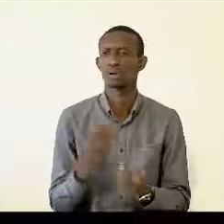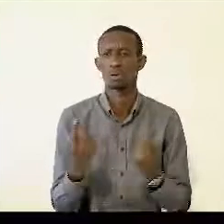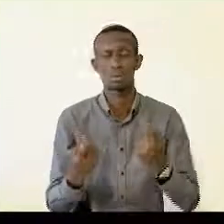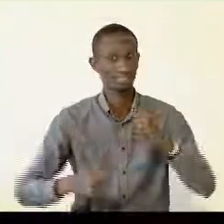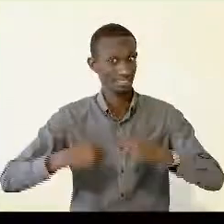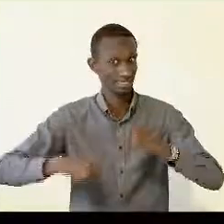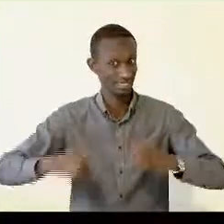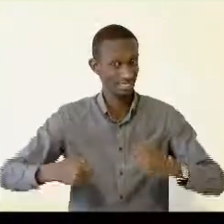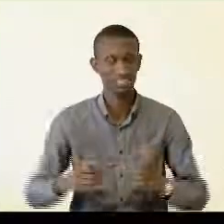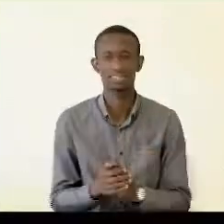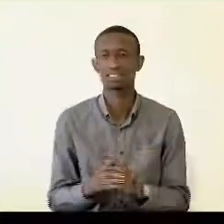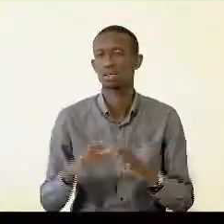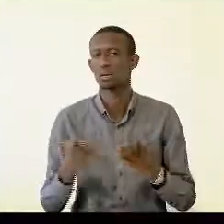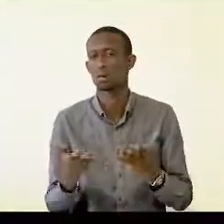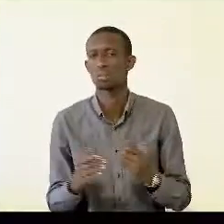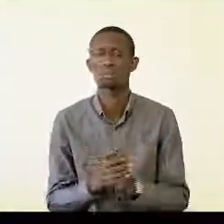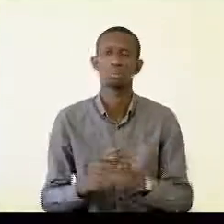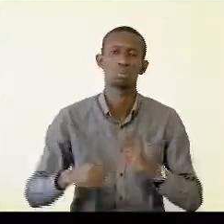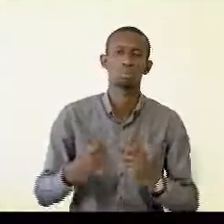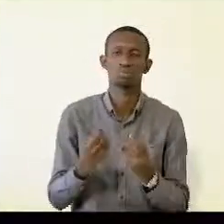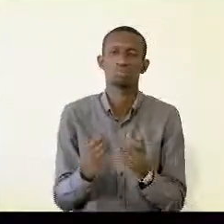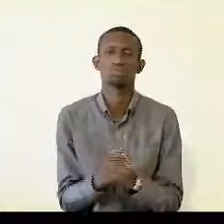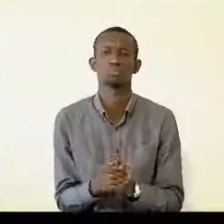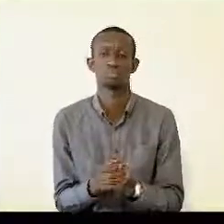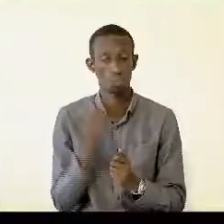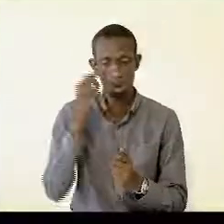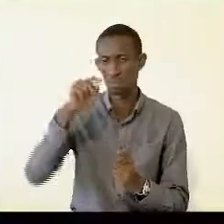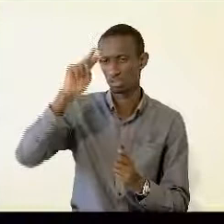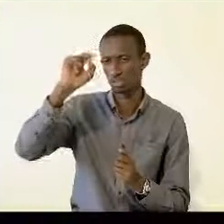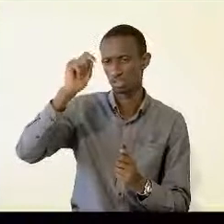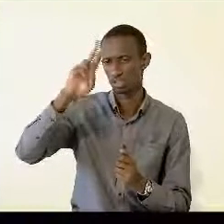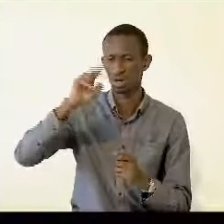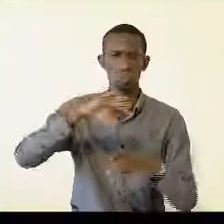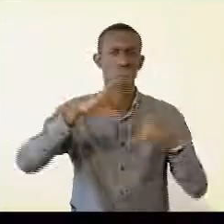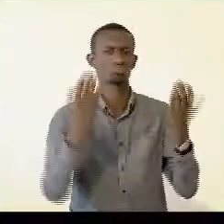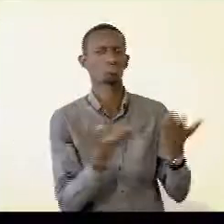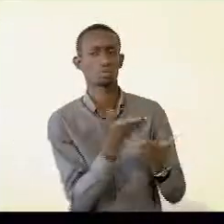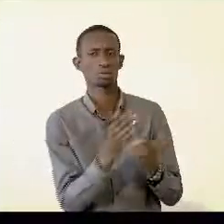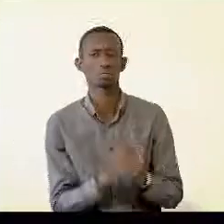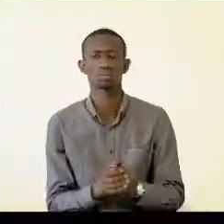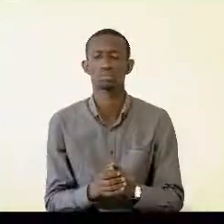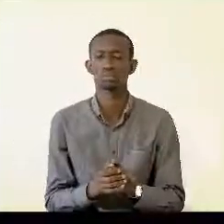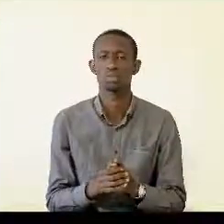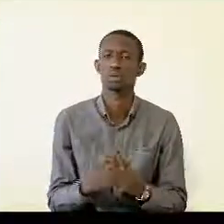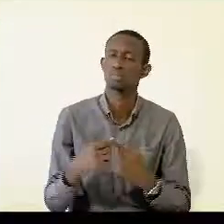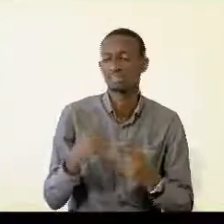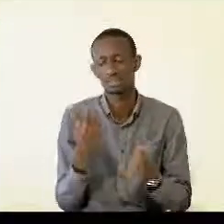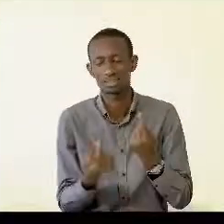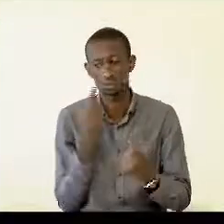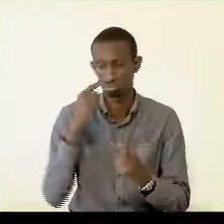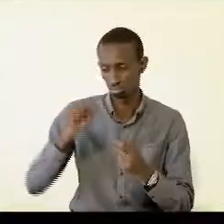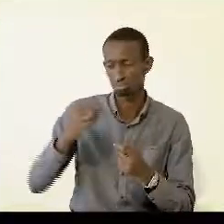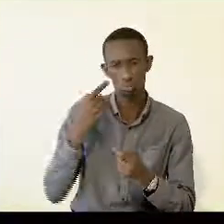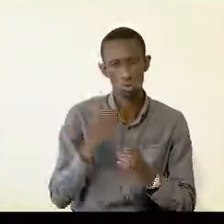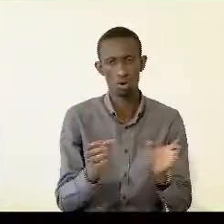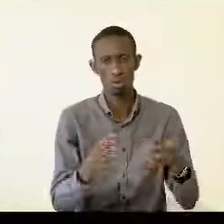reactive, some are radioactive. You cannot find them in nature, but of course we have some which can be found in nature. So you should